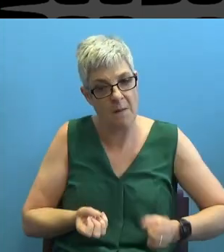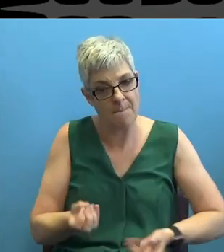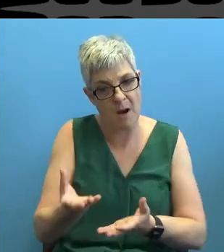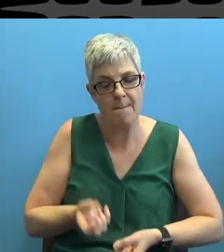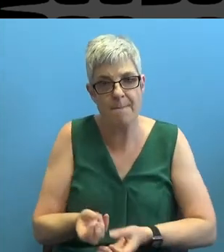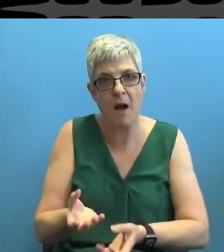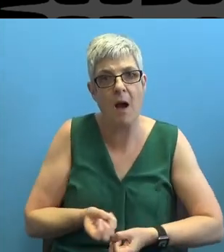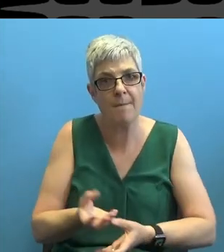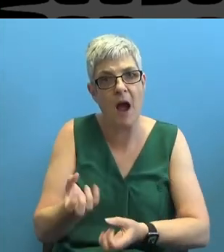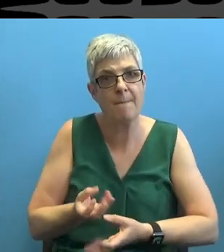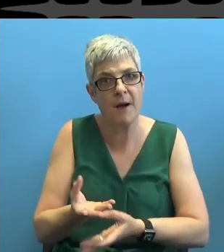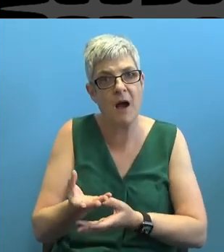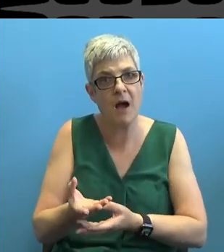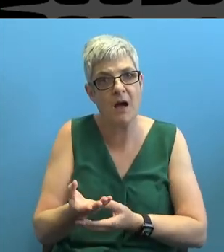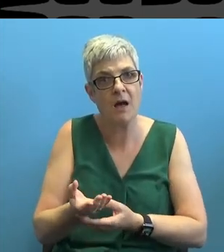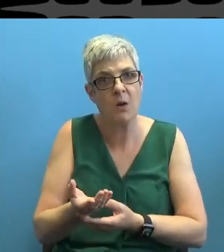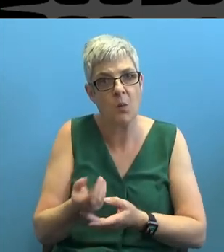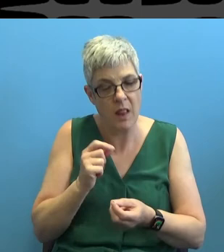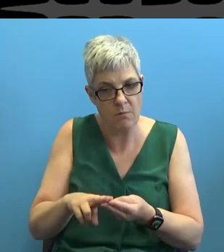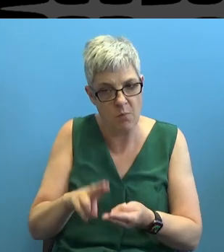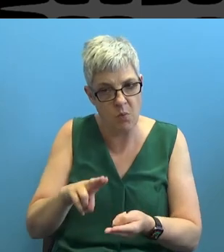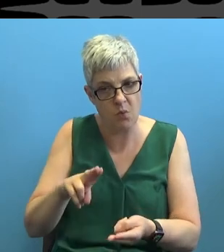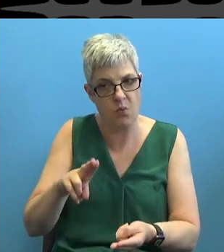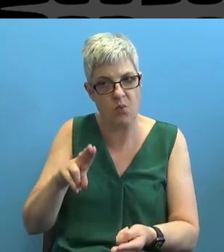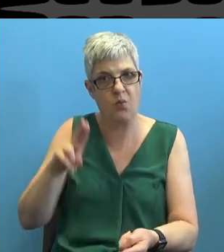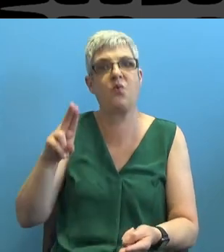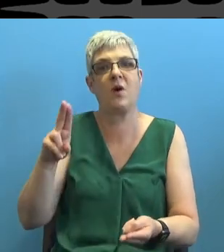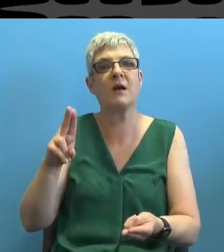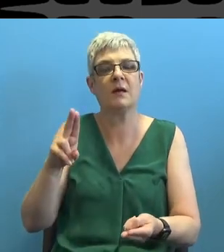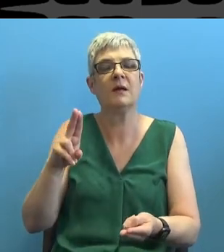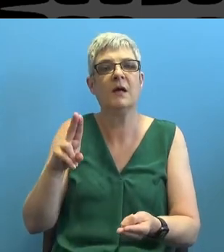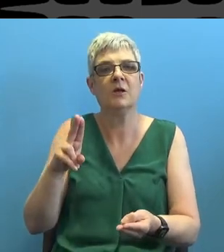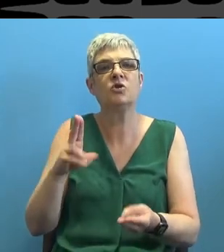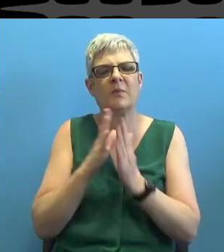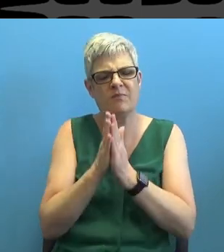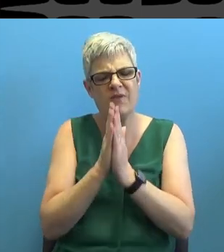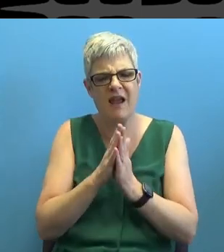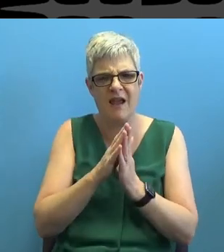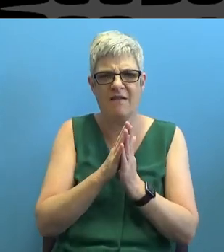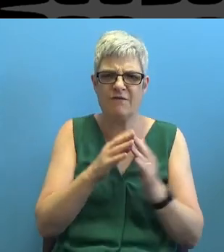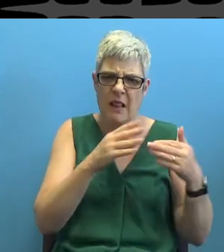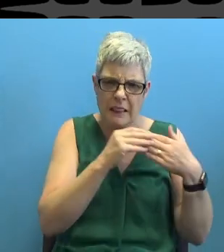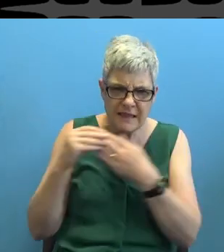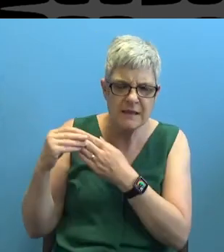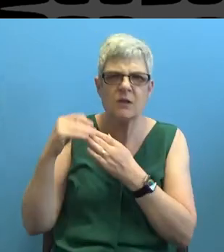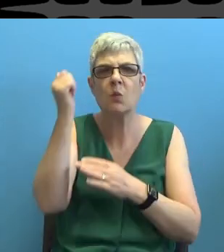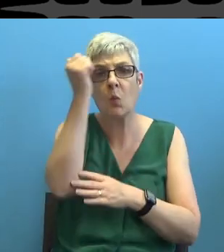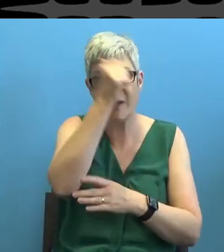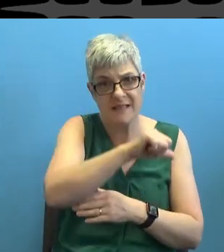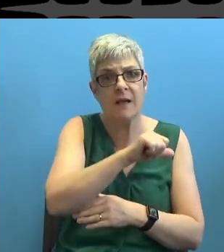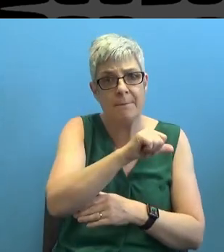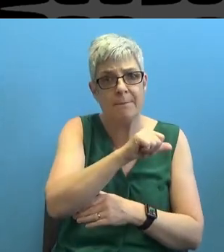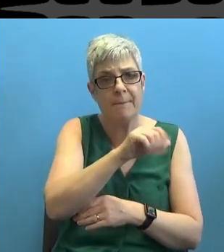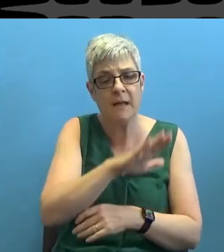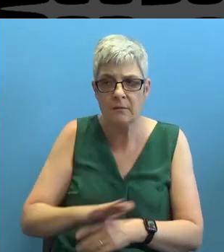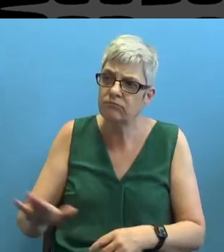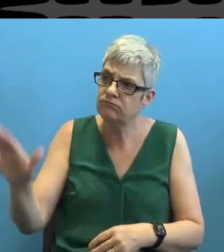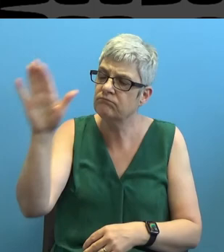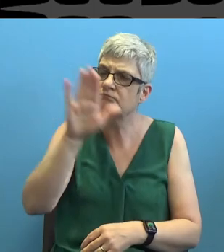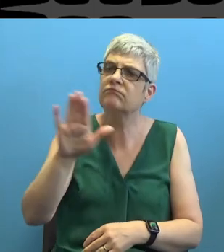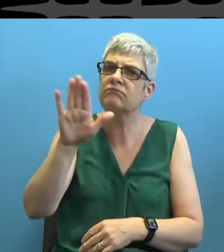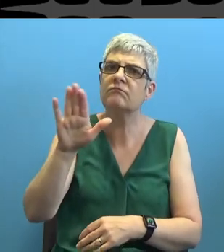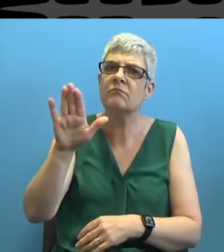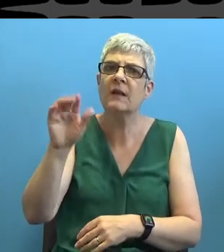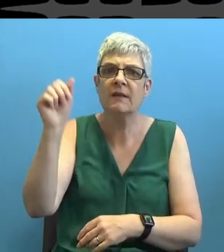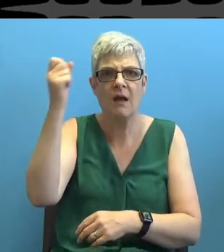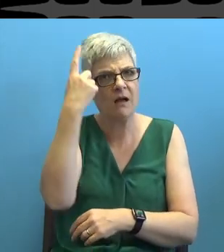rest of the world will speedily increase. And so we pray for wisdom for all leaders in all countries, that they understand